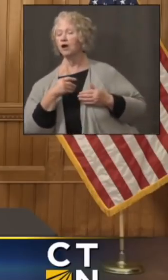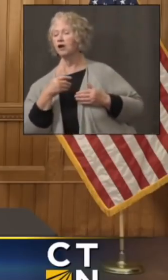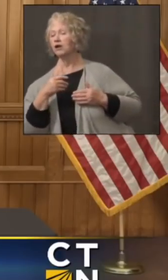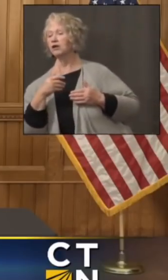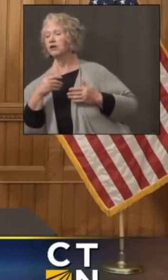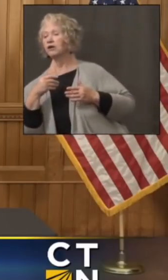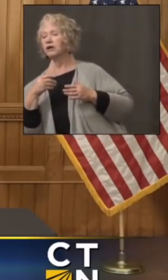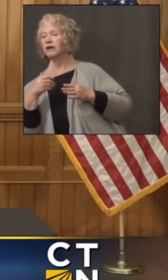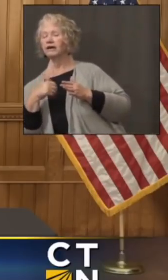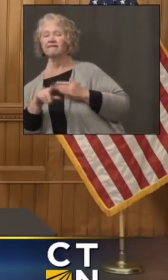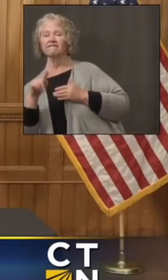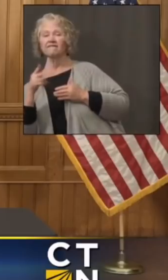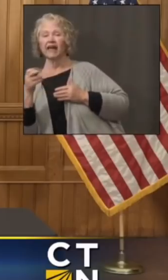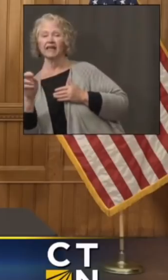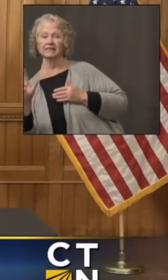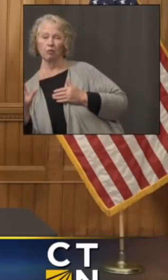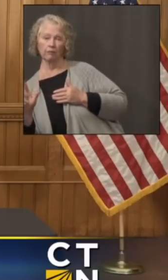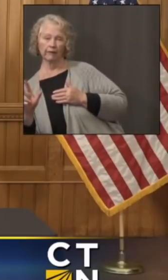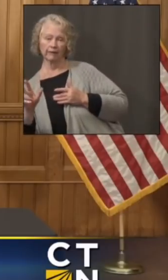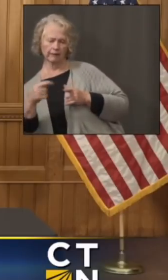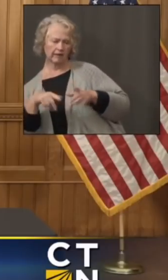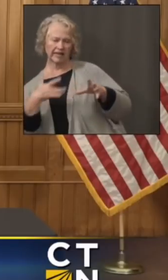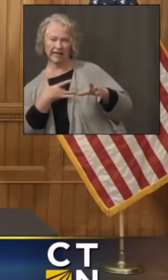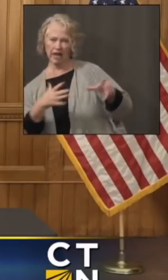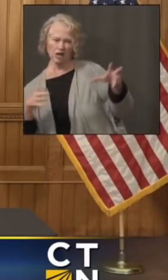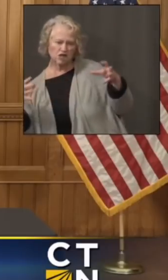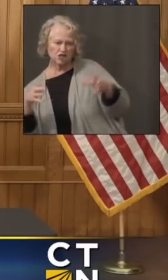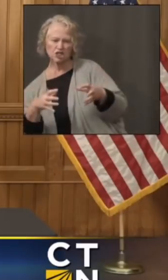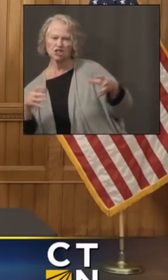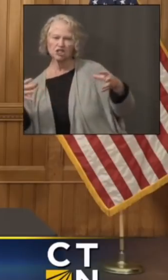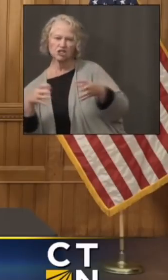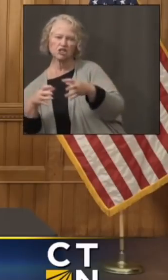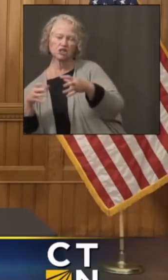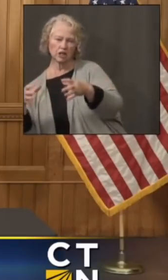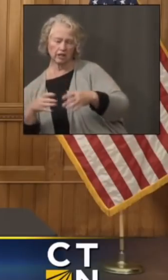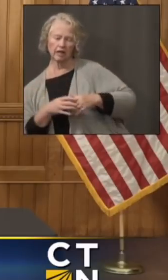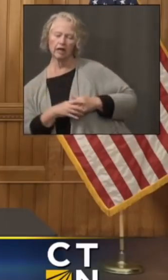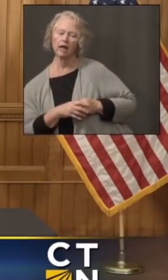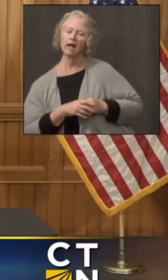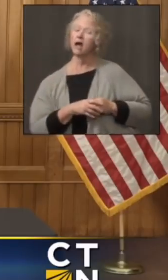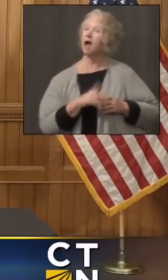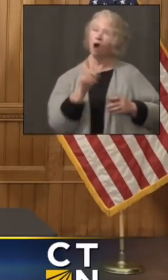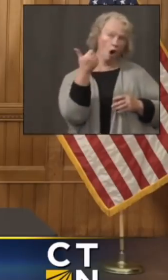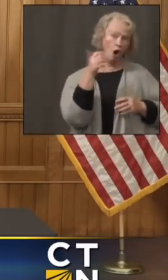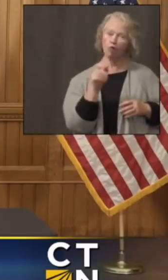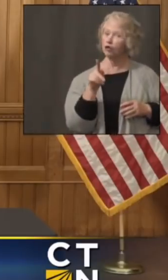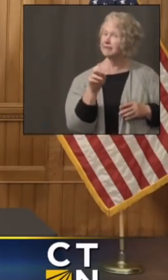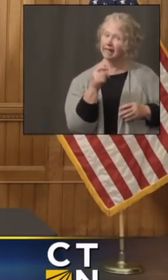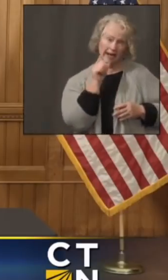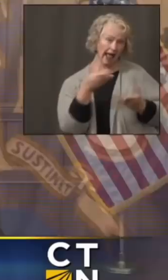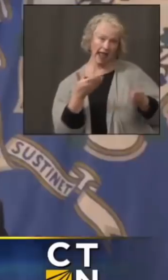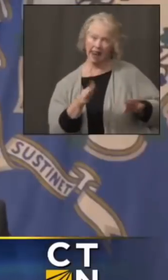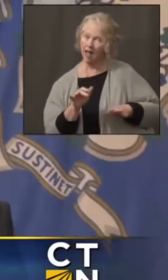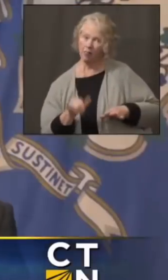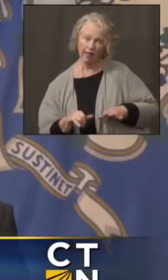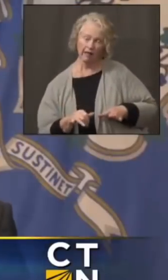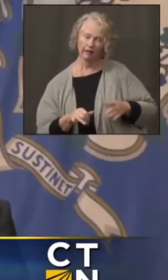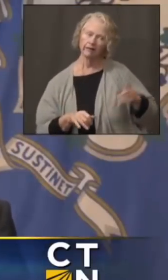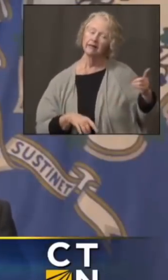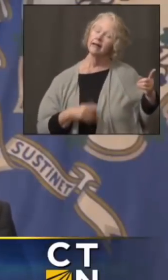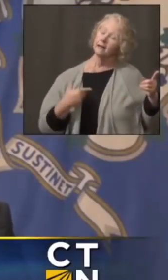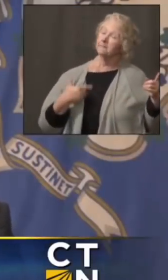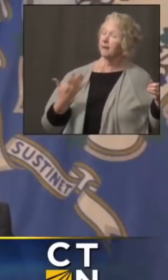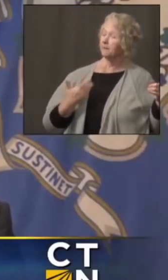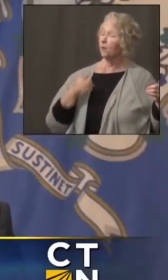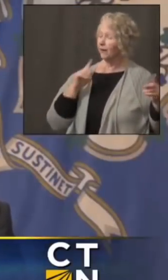25 or under. Do you have any plans to adjust that? Because that's something that I think other states are not allowing. Well, Dan, maybe we have to take a look